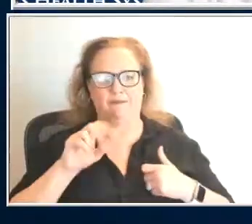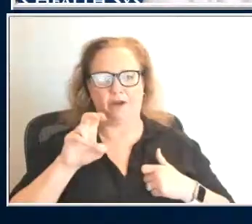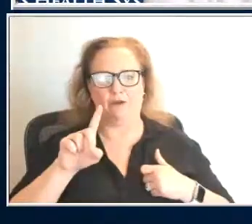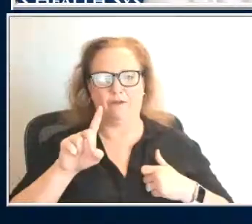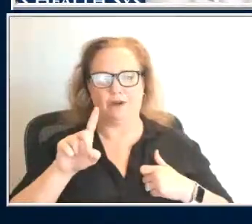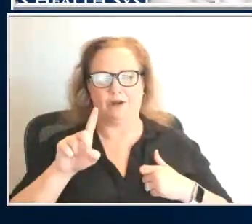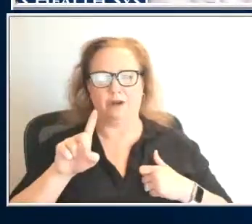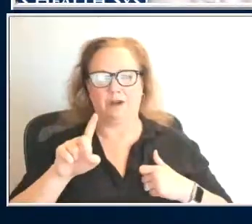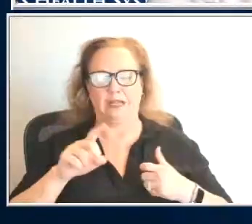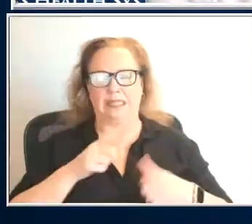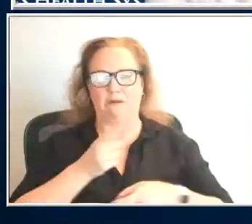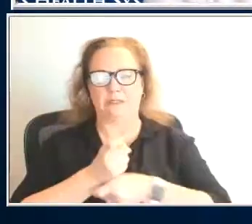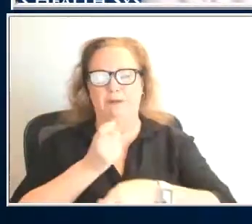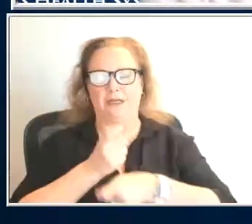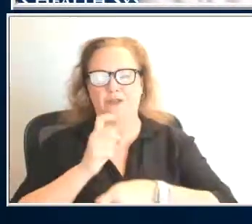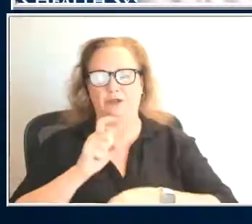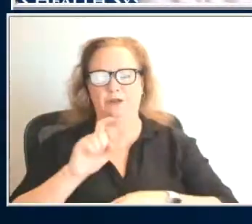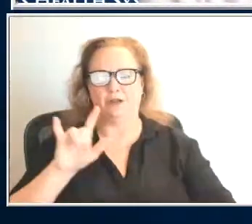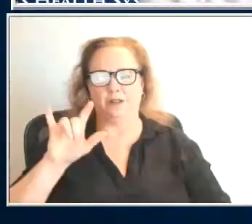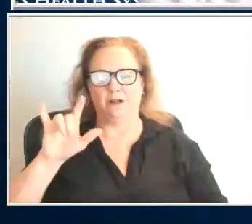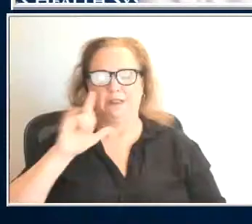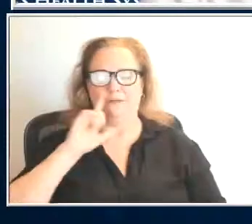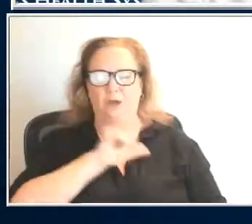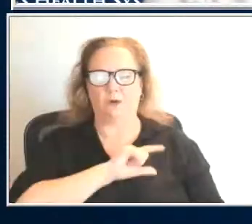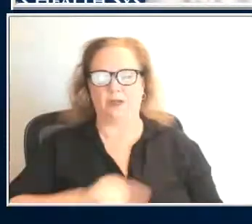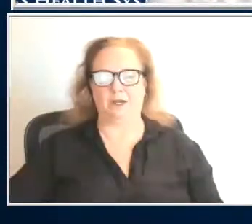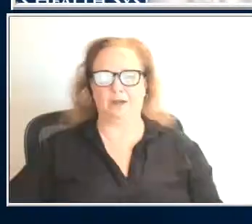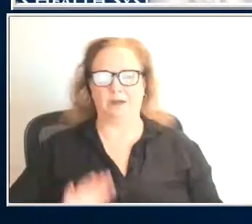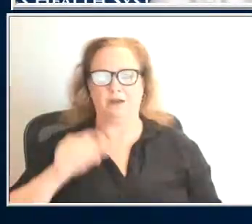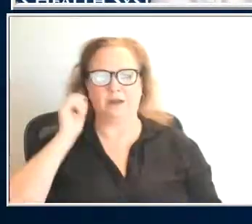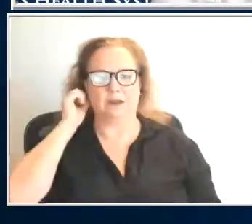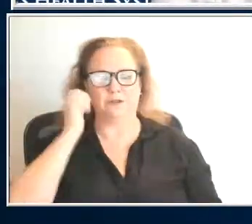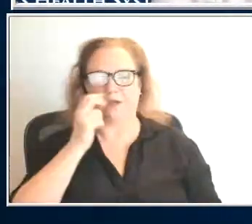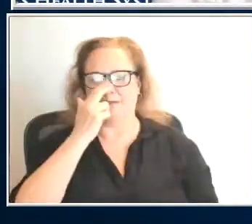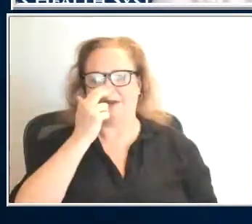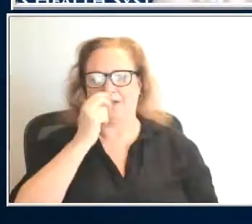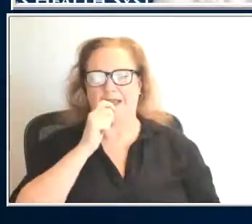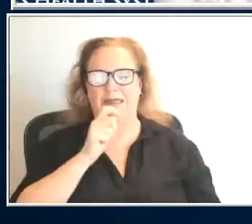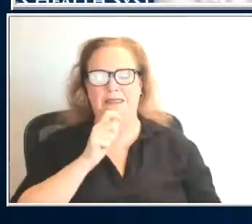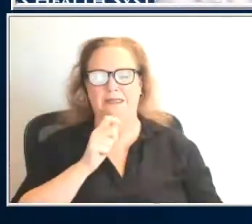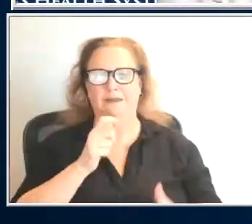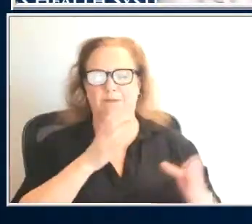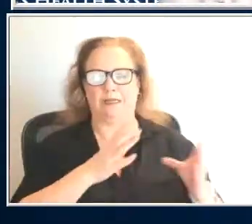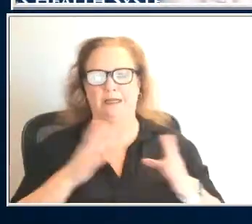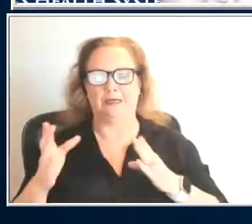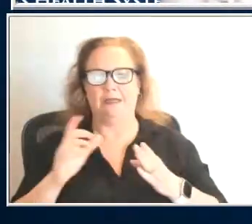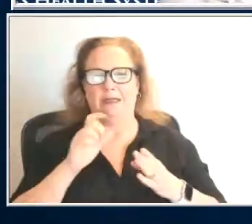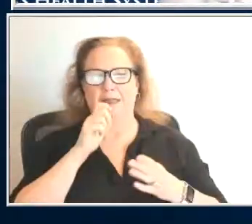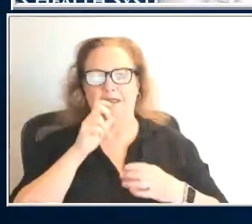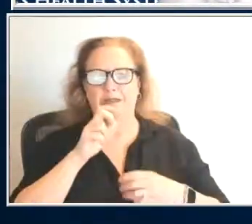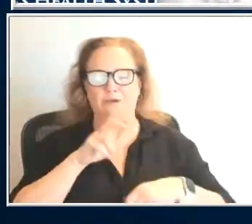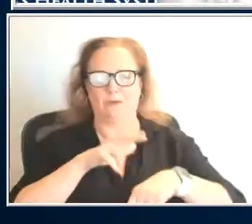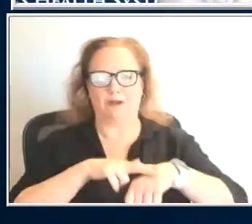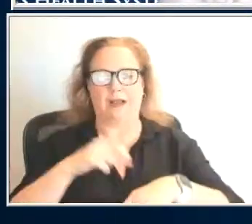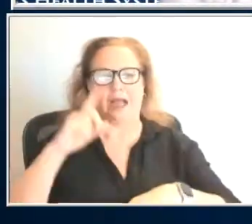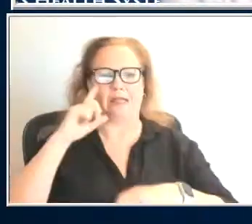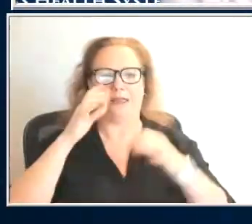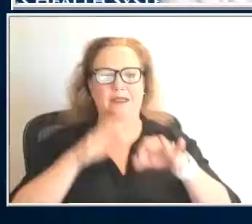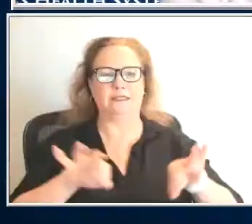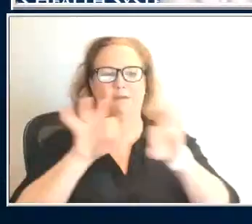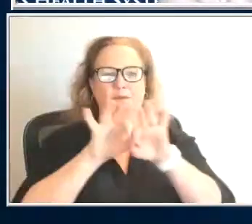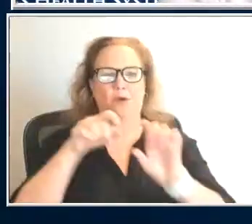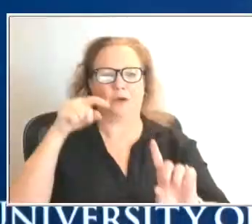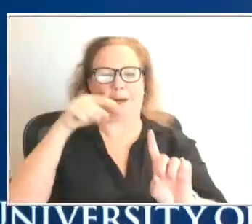my joke. You know, long live the Queen, long live the King. I was trying to be funny. Maybe it didn't go very well. That's not unusual for me. No, but I Bad think it's an jokes. important point,